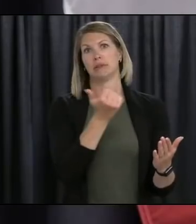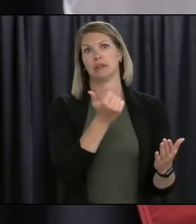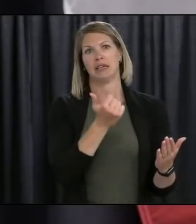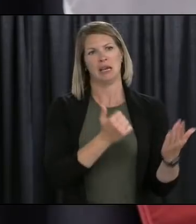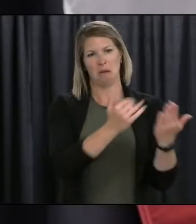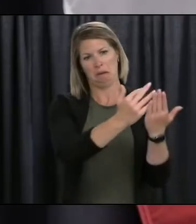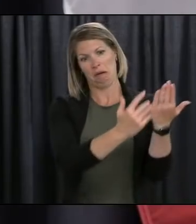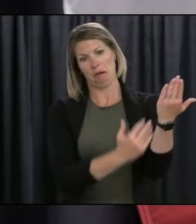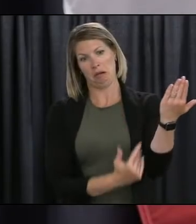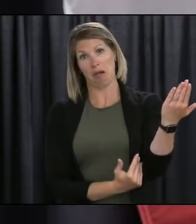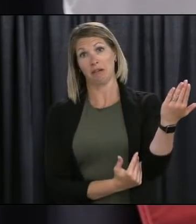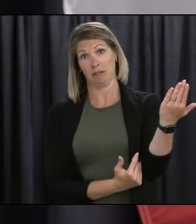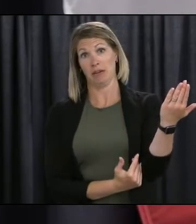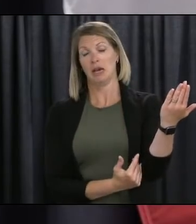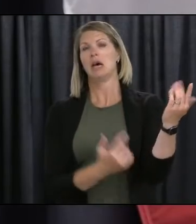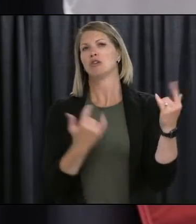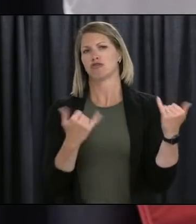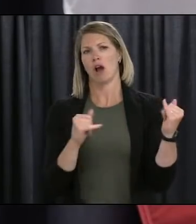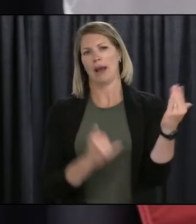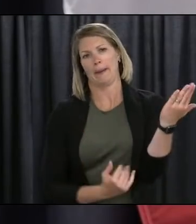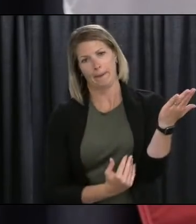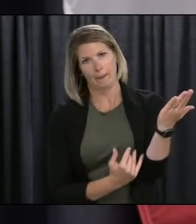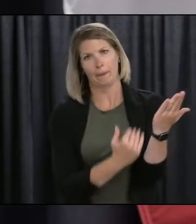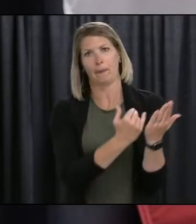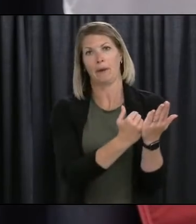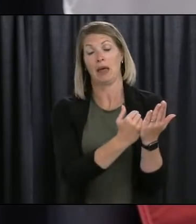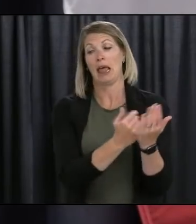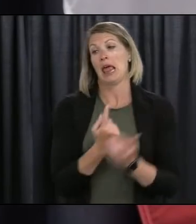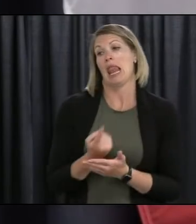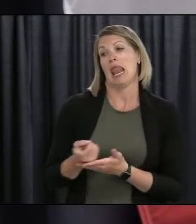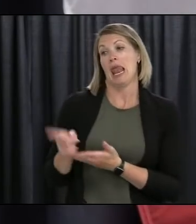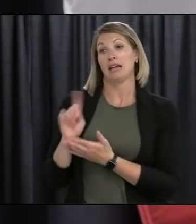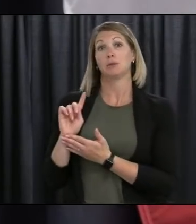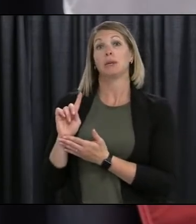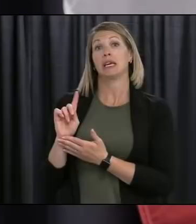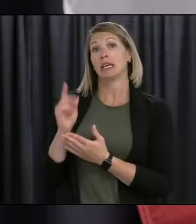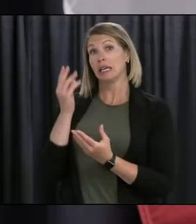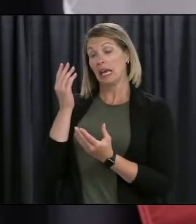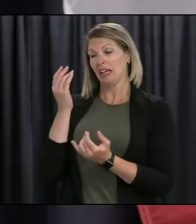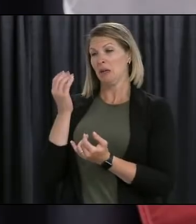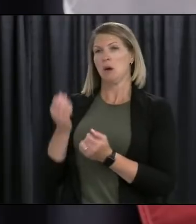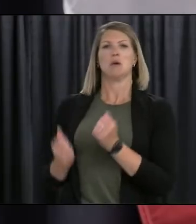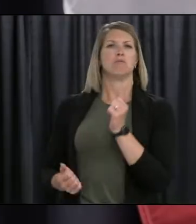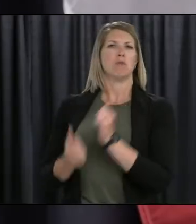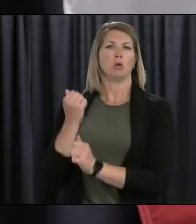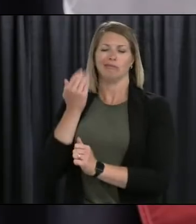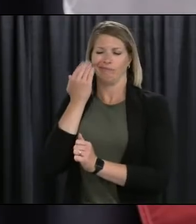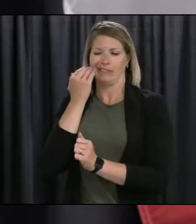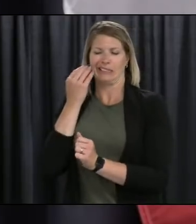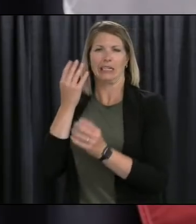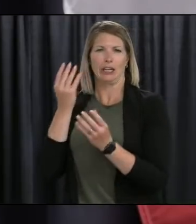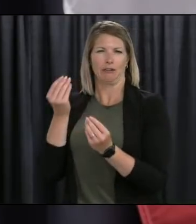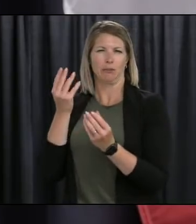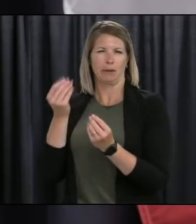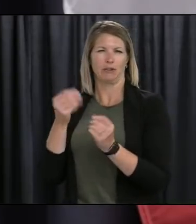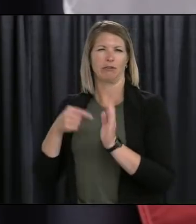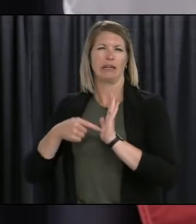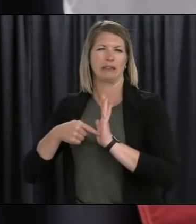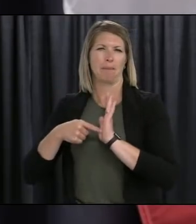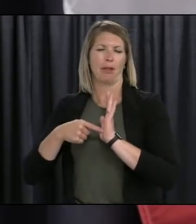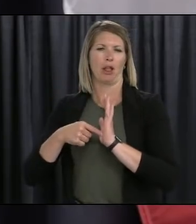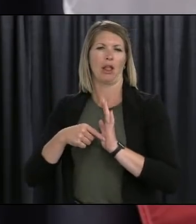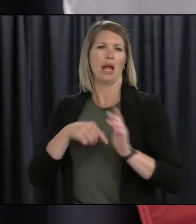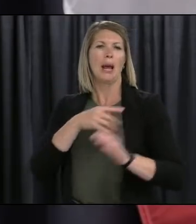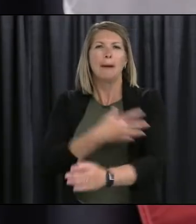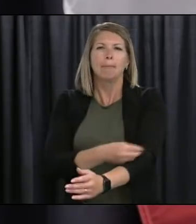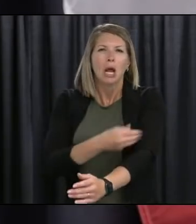of last week, which is the last full week for which I have figures, for example, lab services across